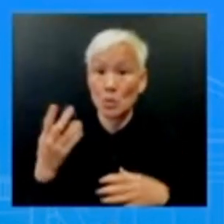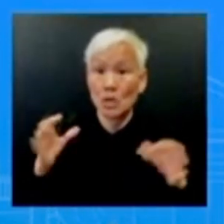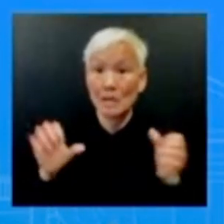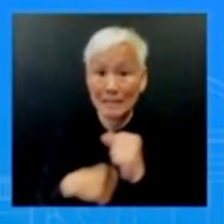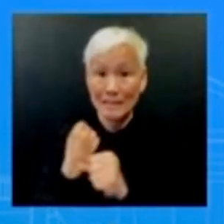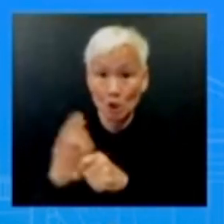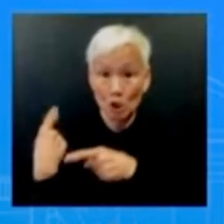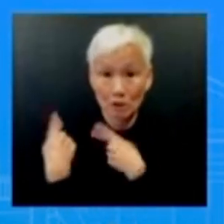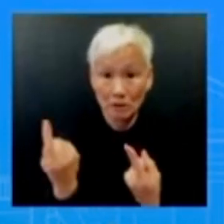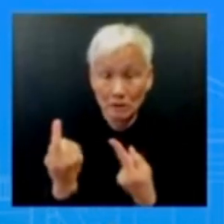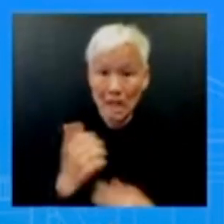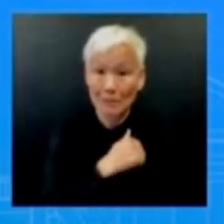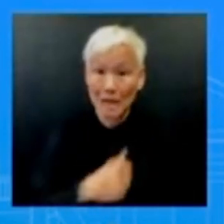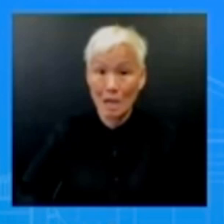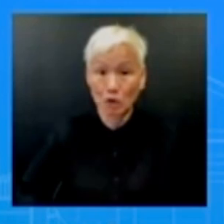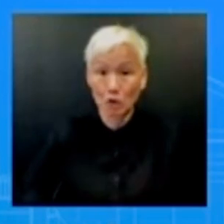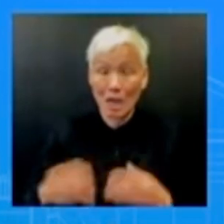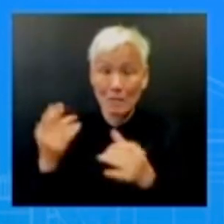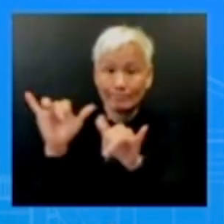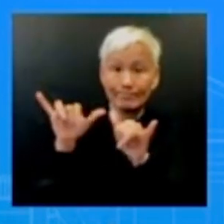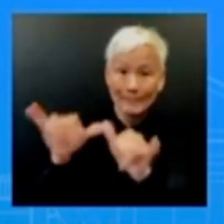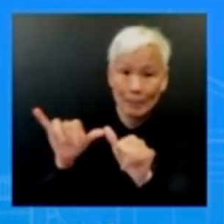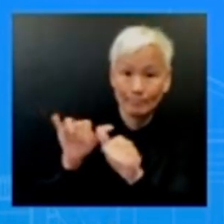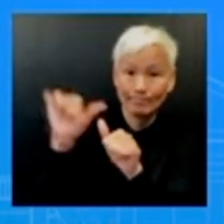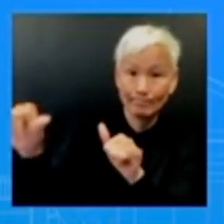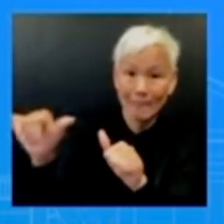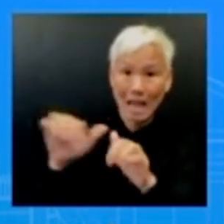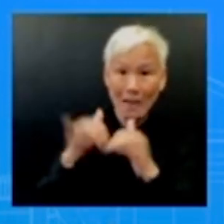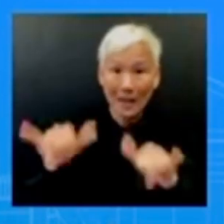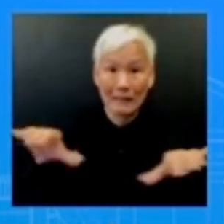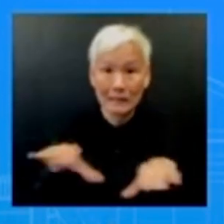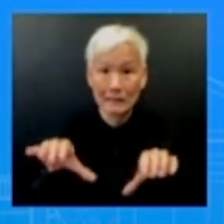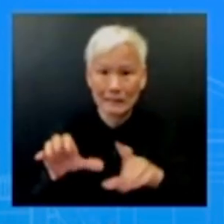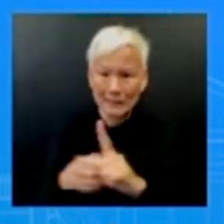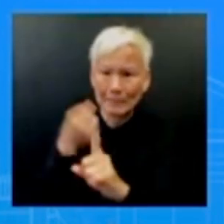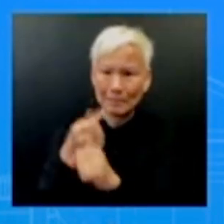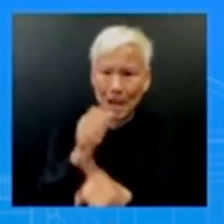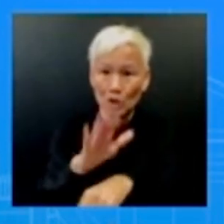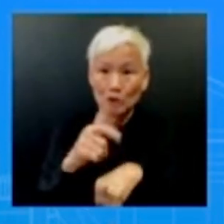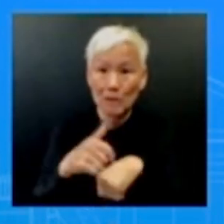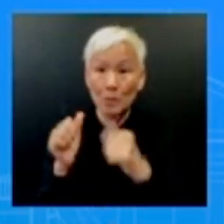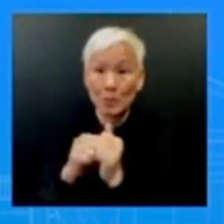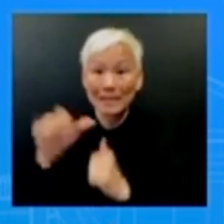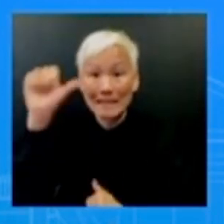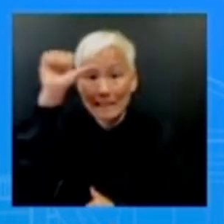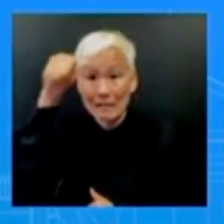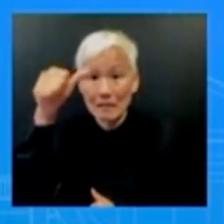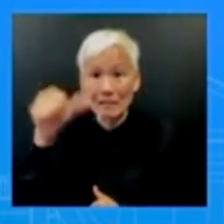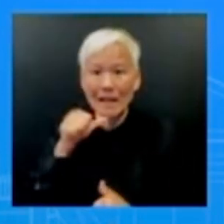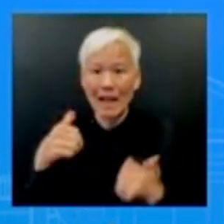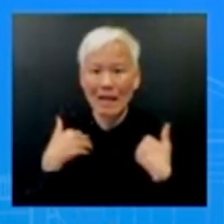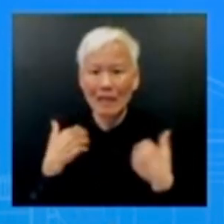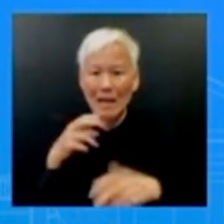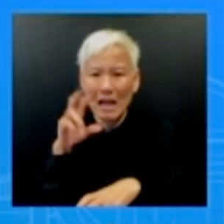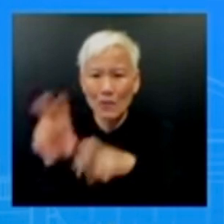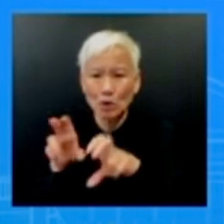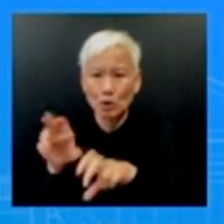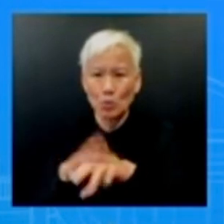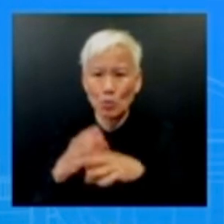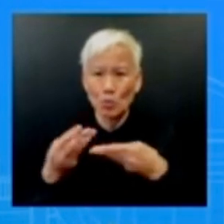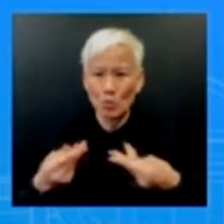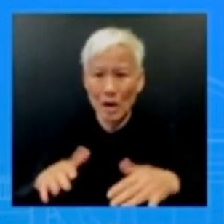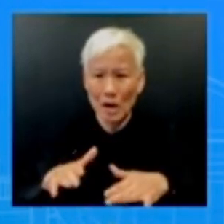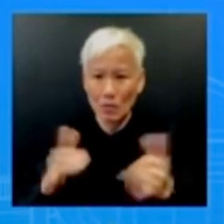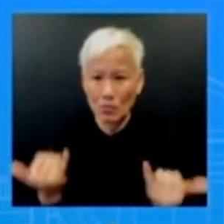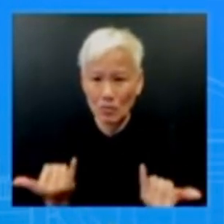impacted your ties with India, not having an ambassador on the ground in Delhi? It always helps if you have a Senate-confirmed ambassador in a country, particularly one